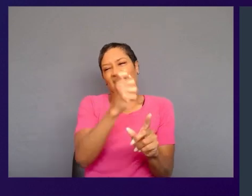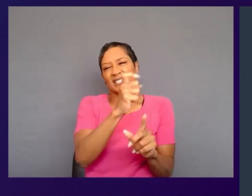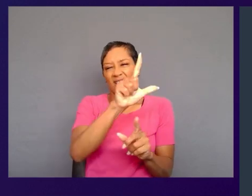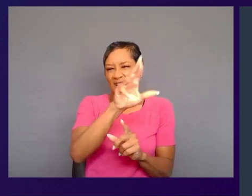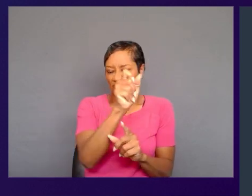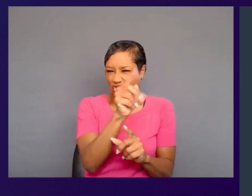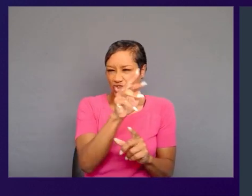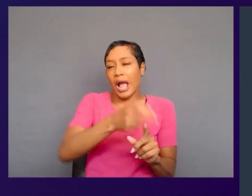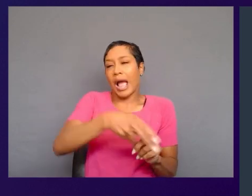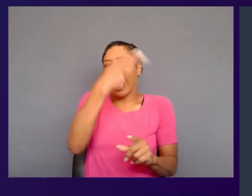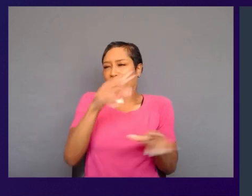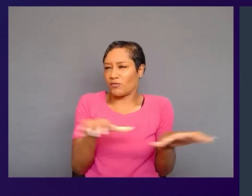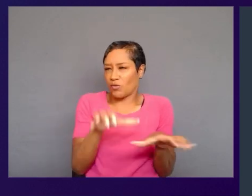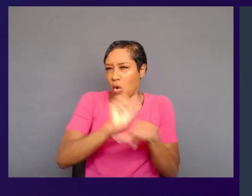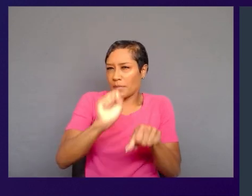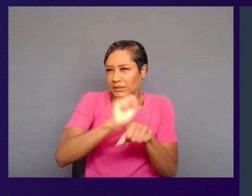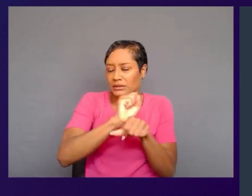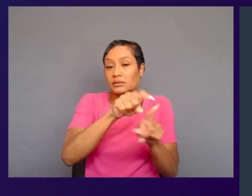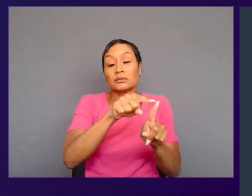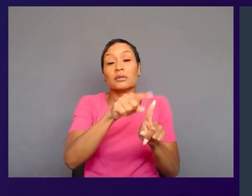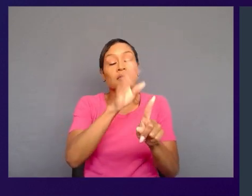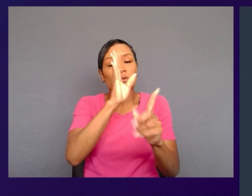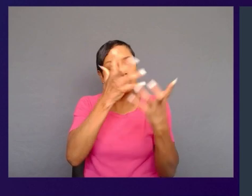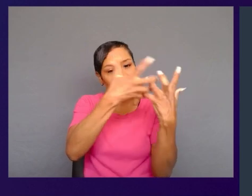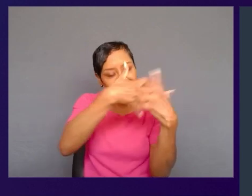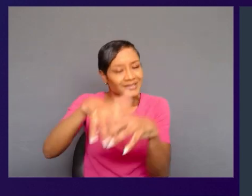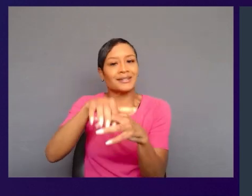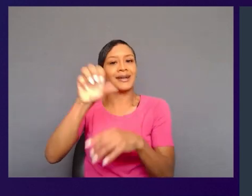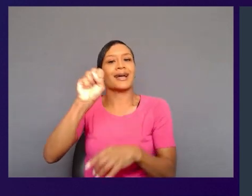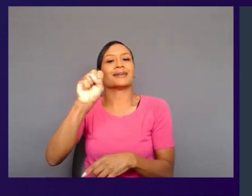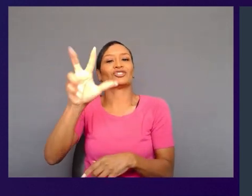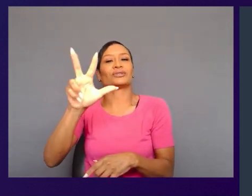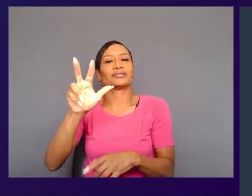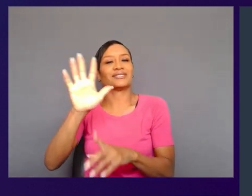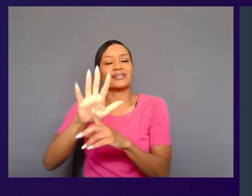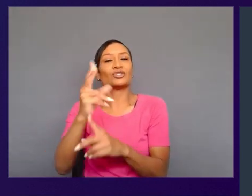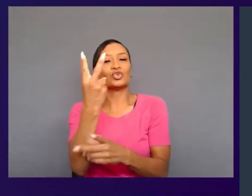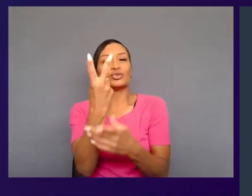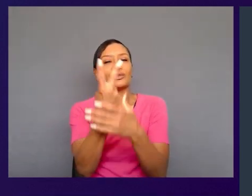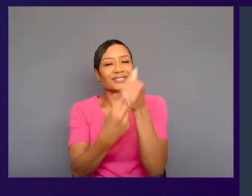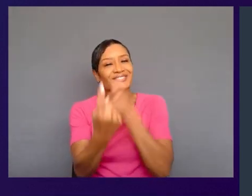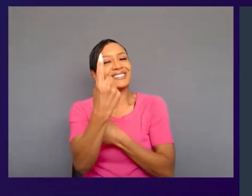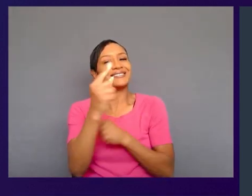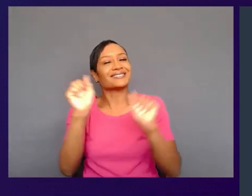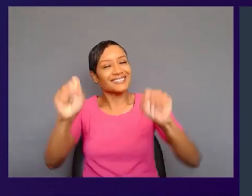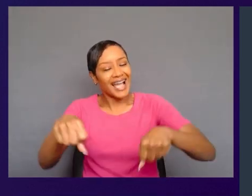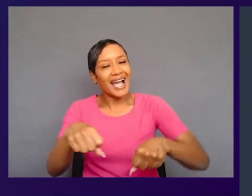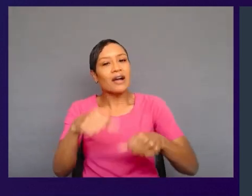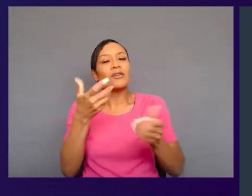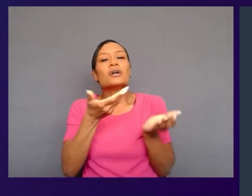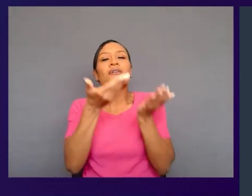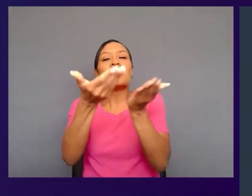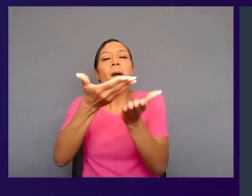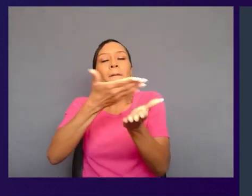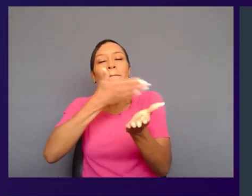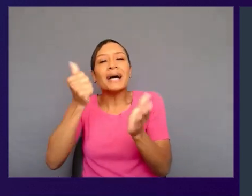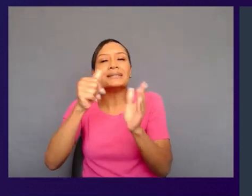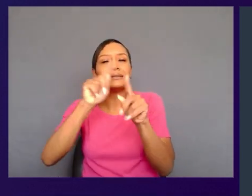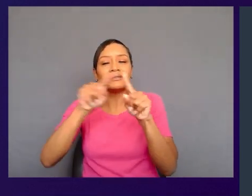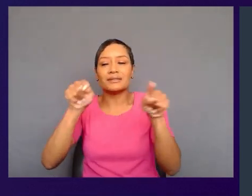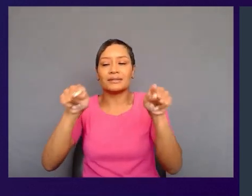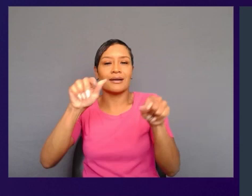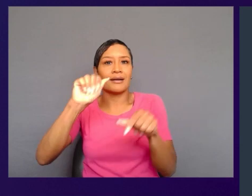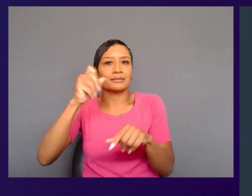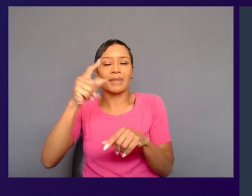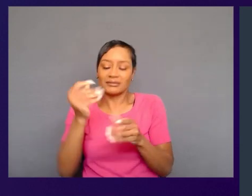file system, it is directly integrated with Amazon S3, so the two can be used together to deliver the best aspects of both.